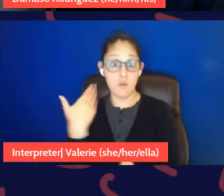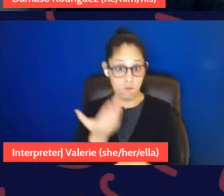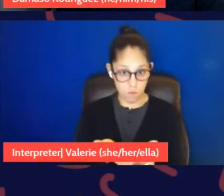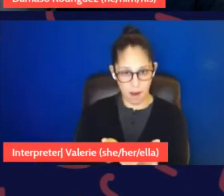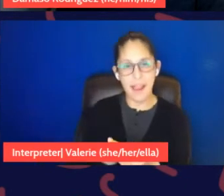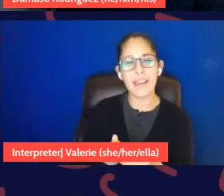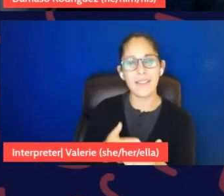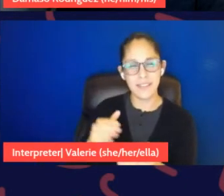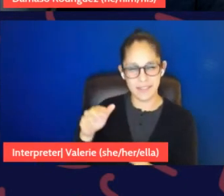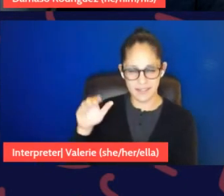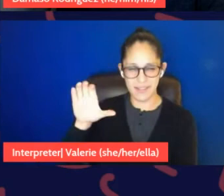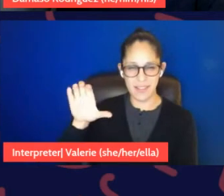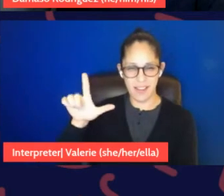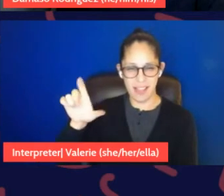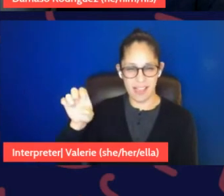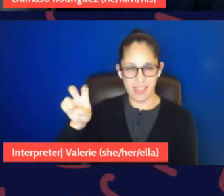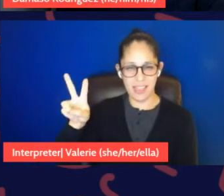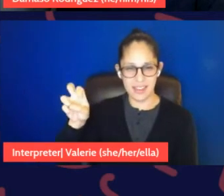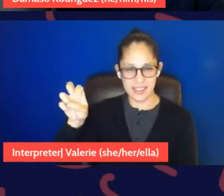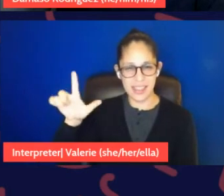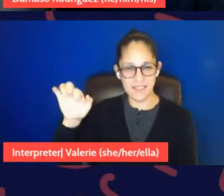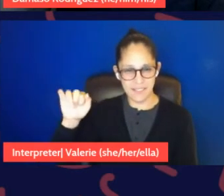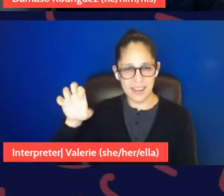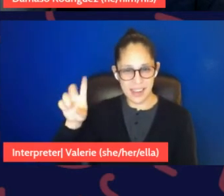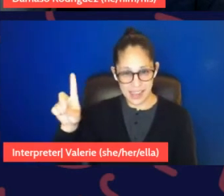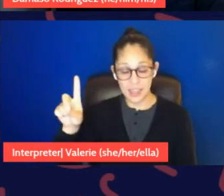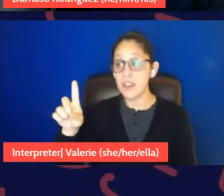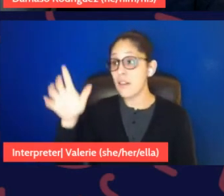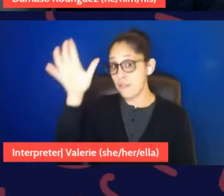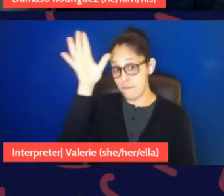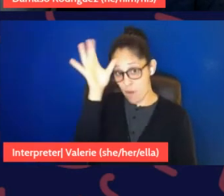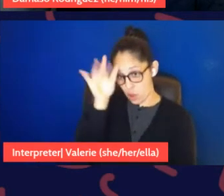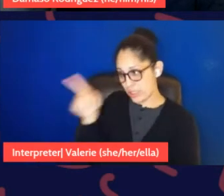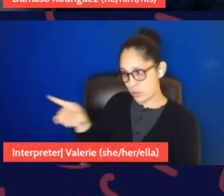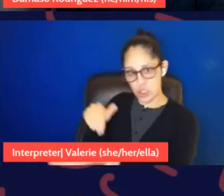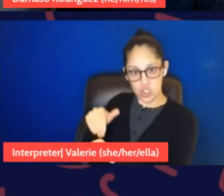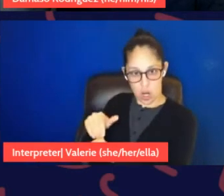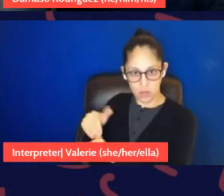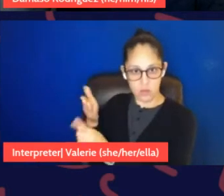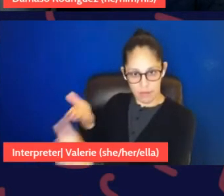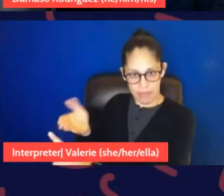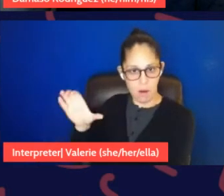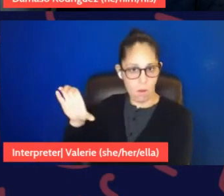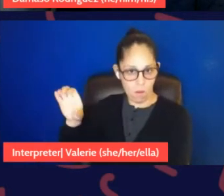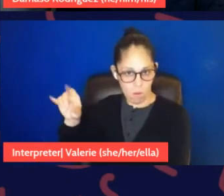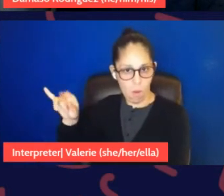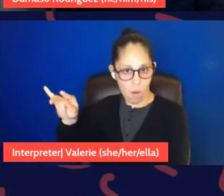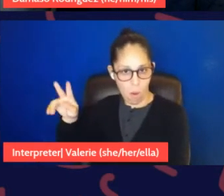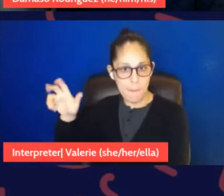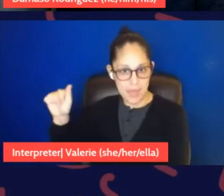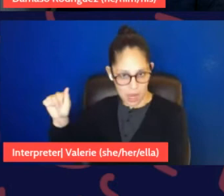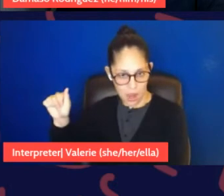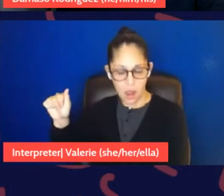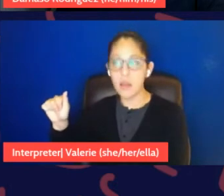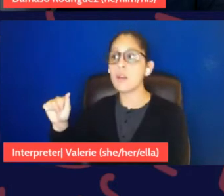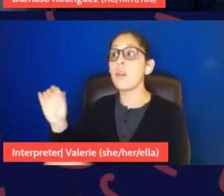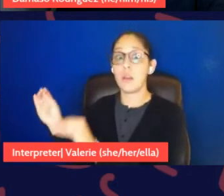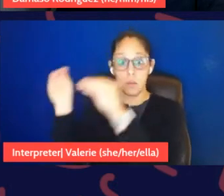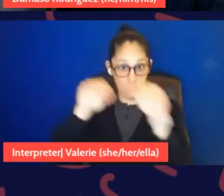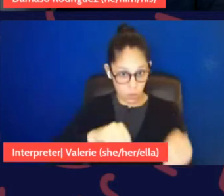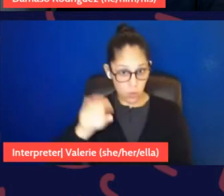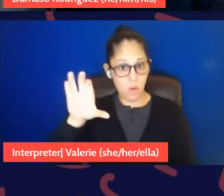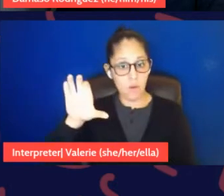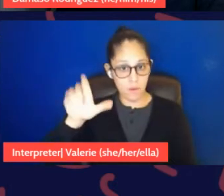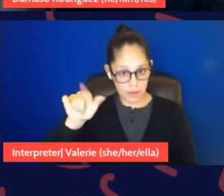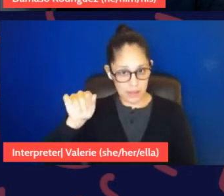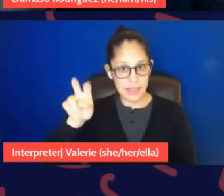my father was studying, he was a doctor in Colombia, and he came to Cleveland to do some work, to learn